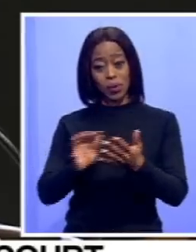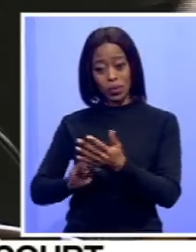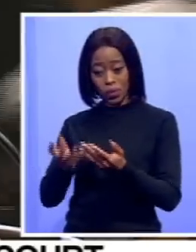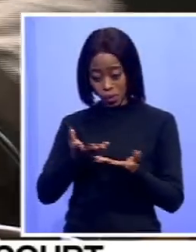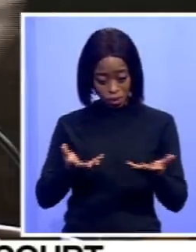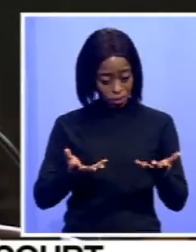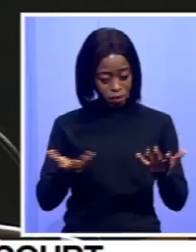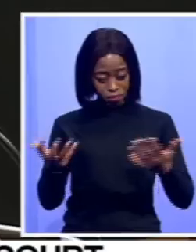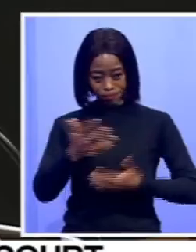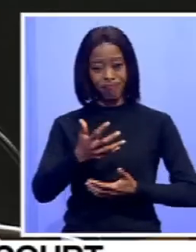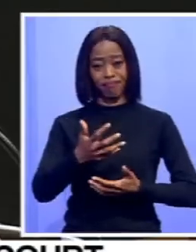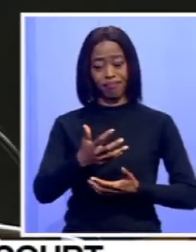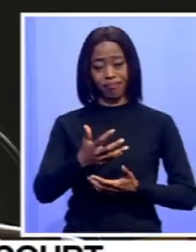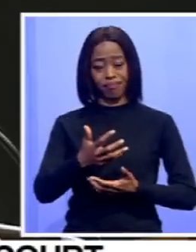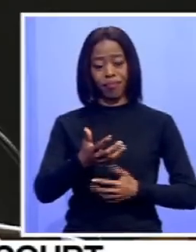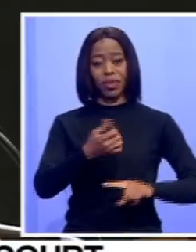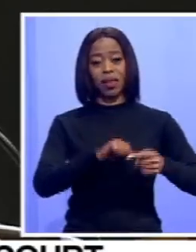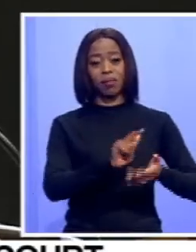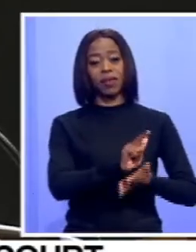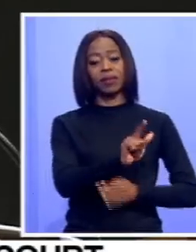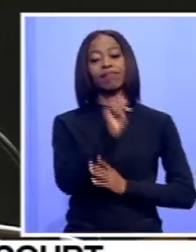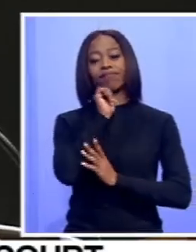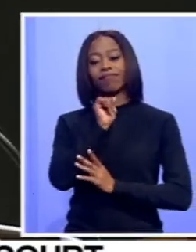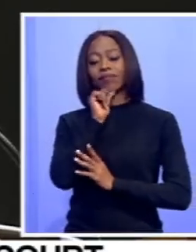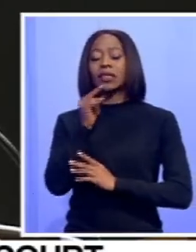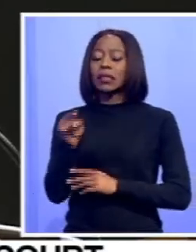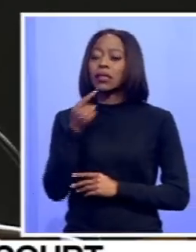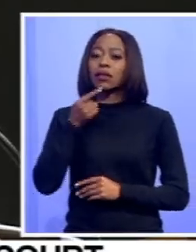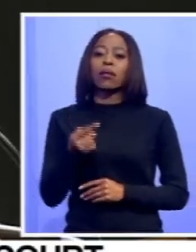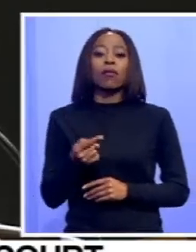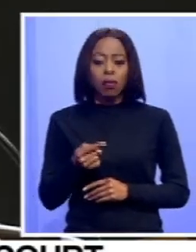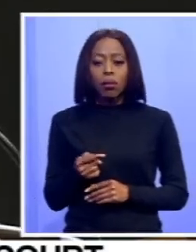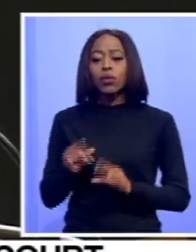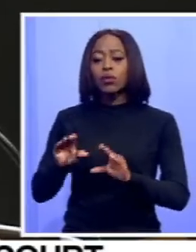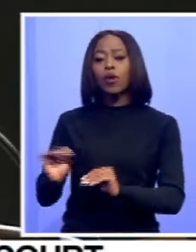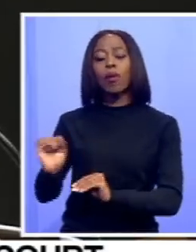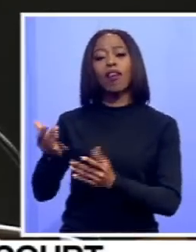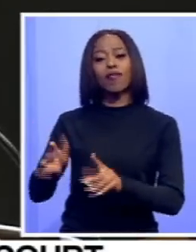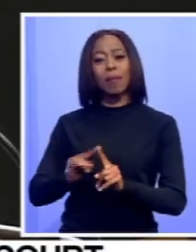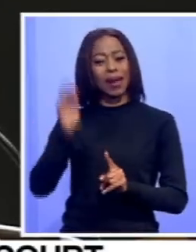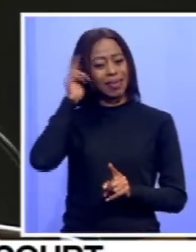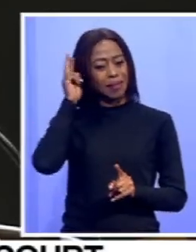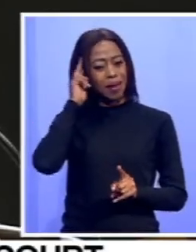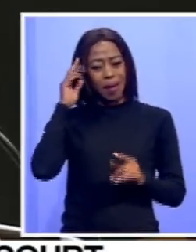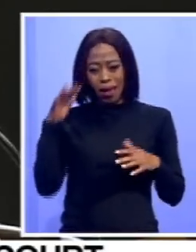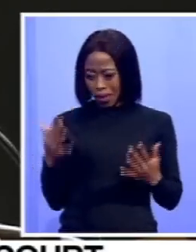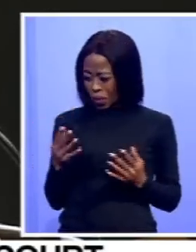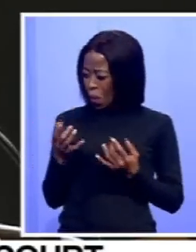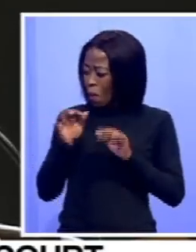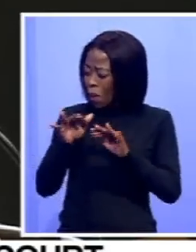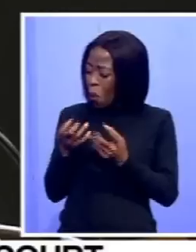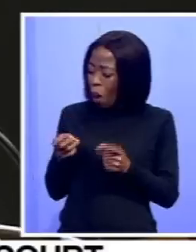irreconcilable. Sub 17, despite having claimed that he had stopped the vehicle, he could not remember how many people had been in the